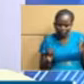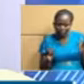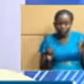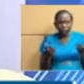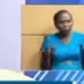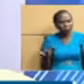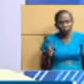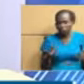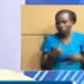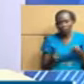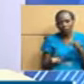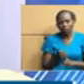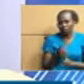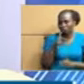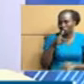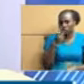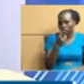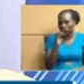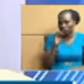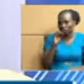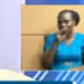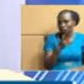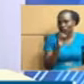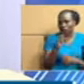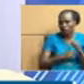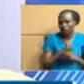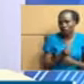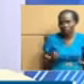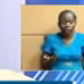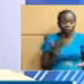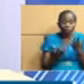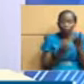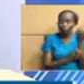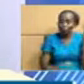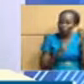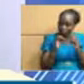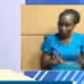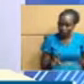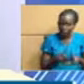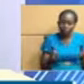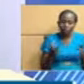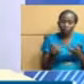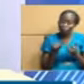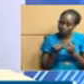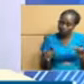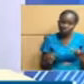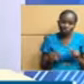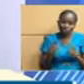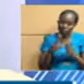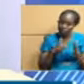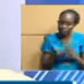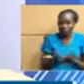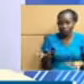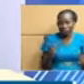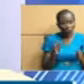may not achieve in 20 years. So we may not be poor. The reason people are saying we have implementation failure, yes, there's no way you can